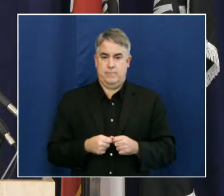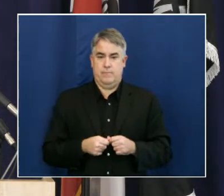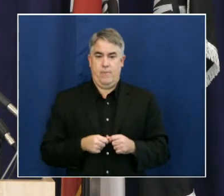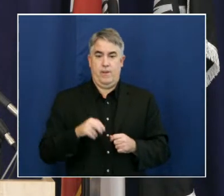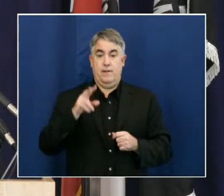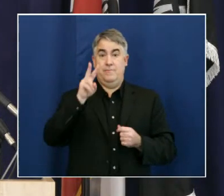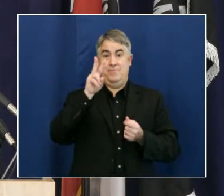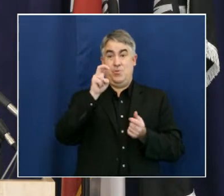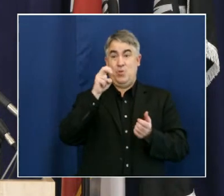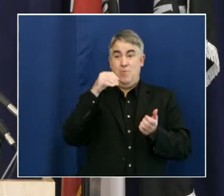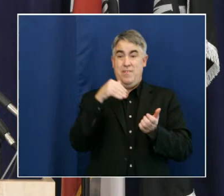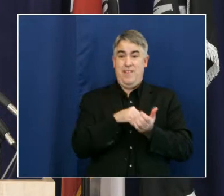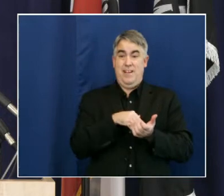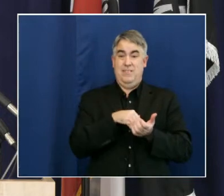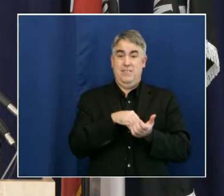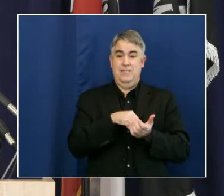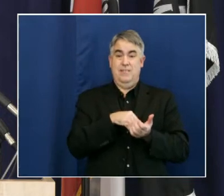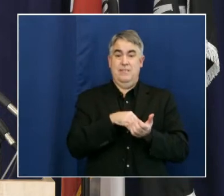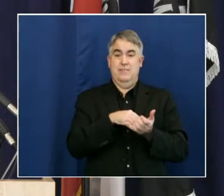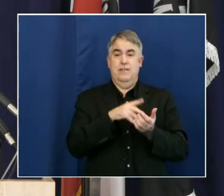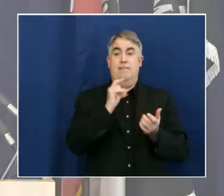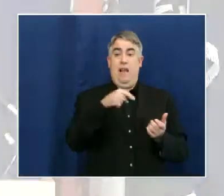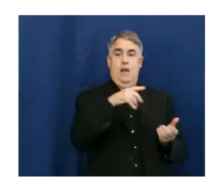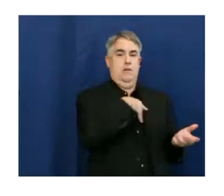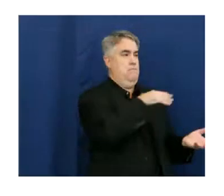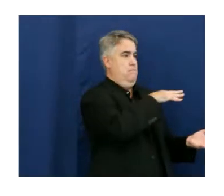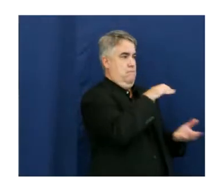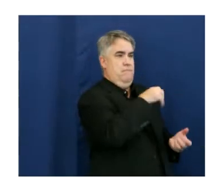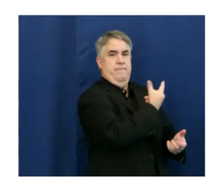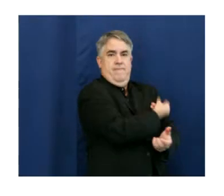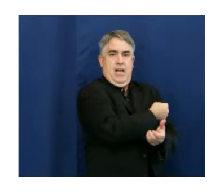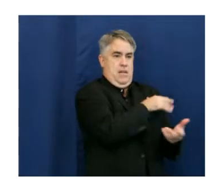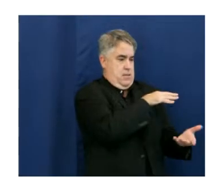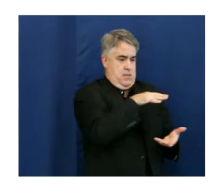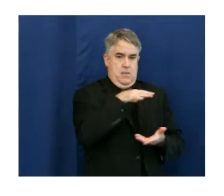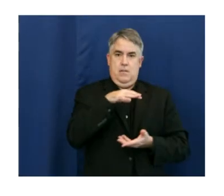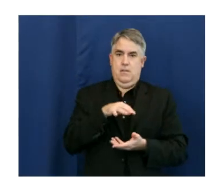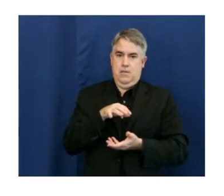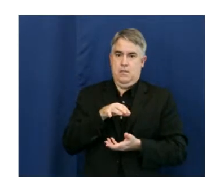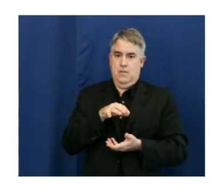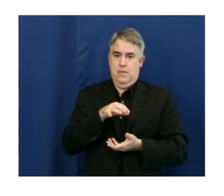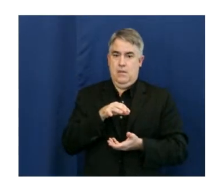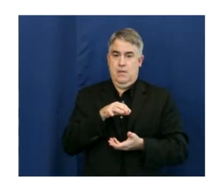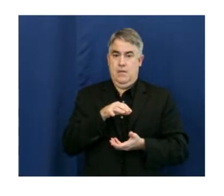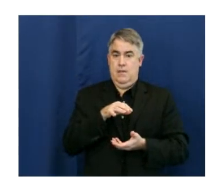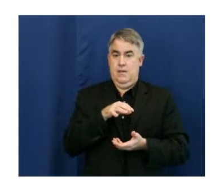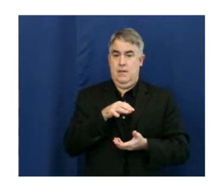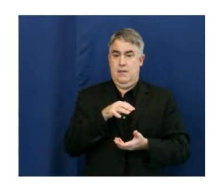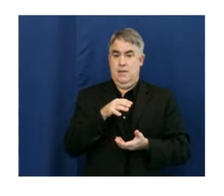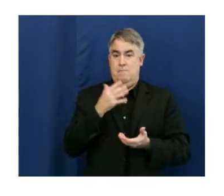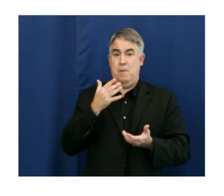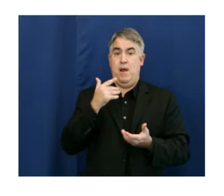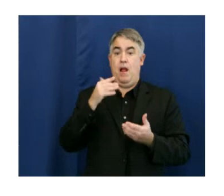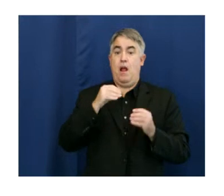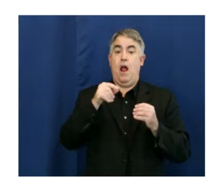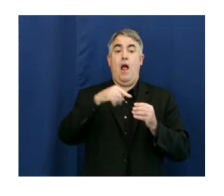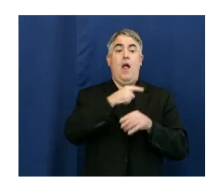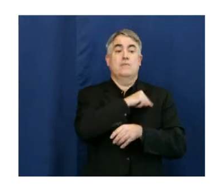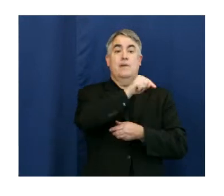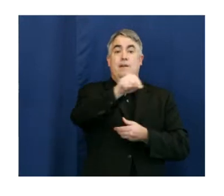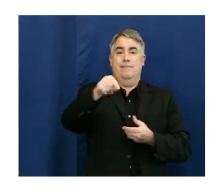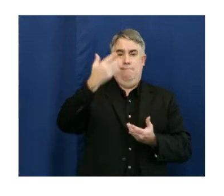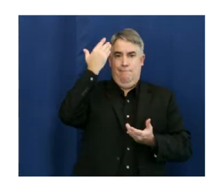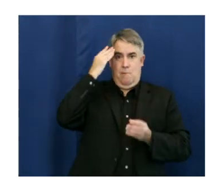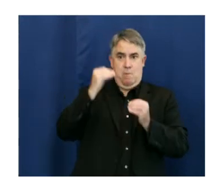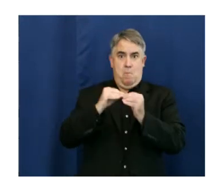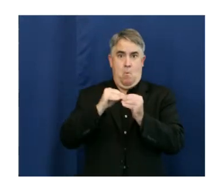DoD got. We don't know how many VA got. There are some things out there that we don't know. But the 241 is